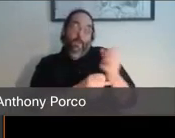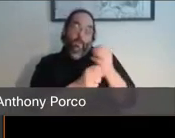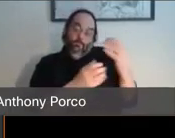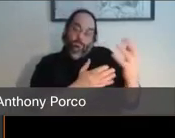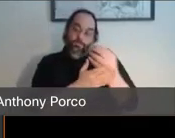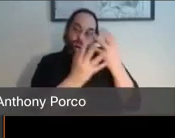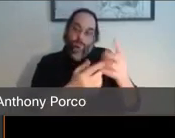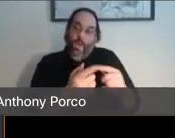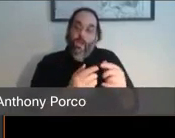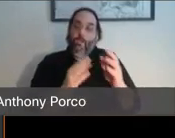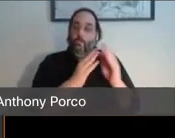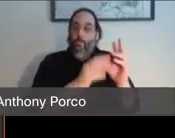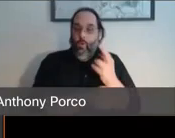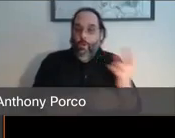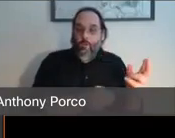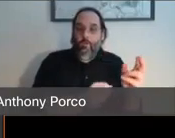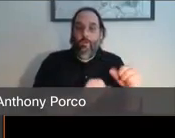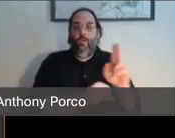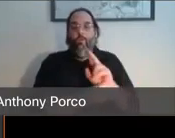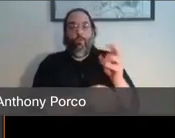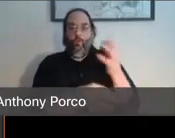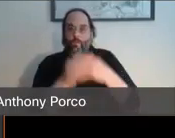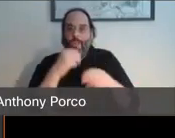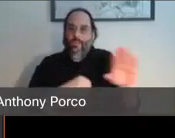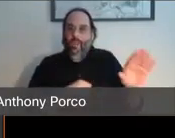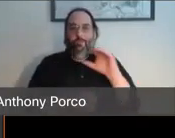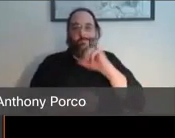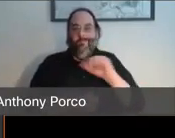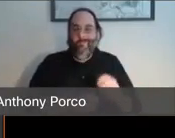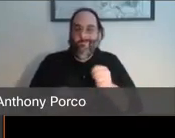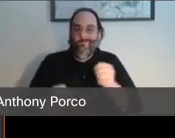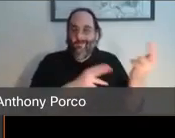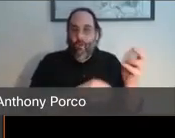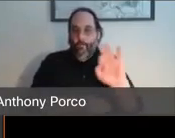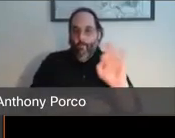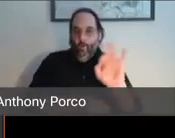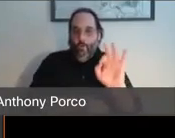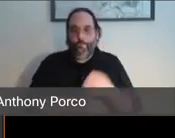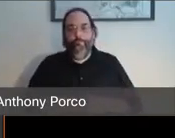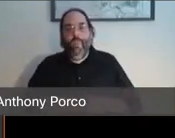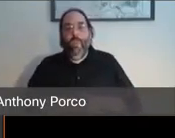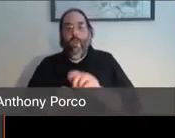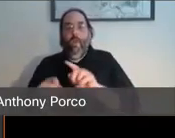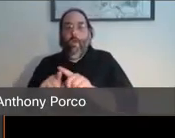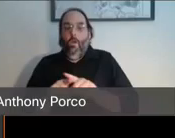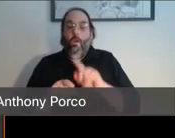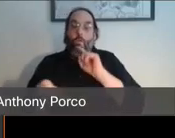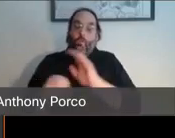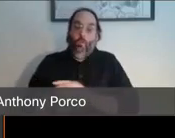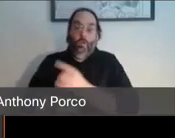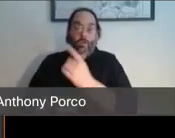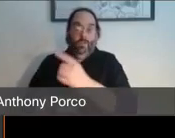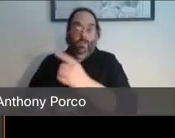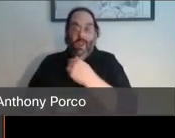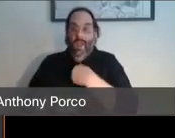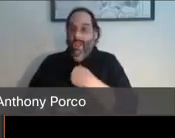resources to use to replace discarded furniture items. I ensured a person in my caseload that got in